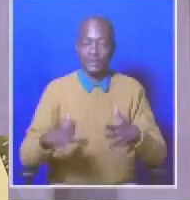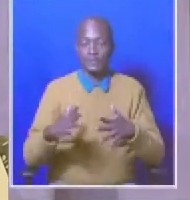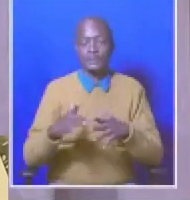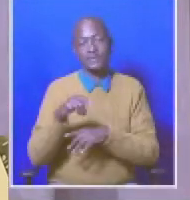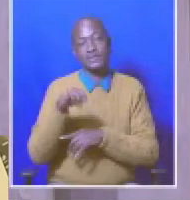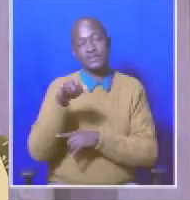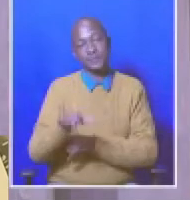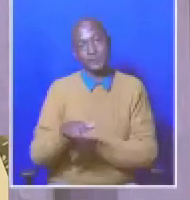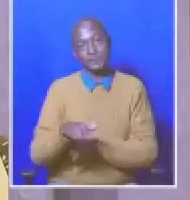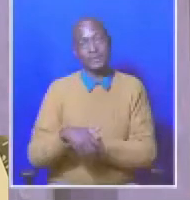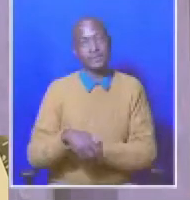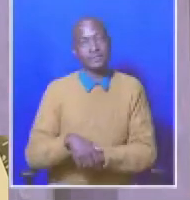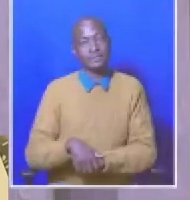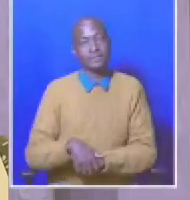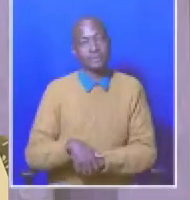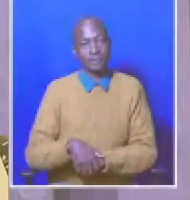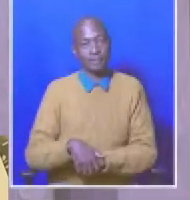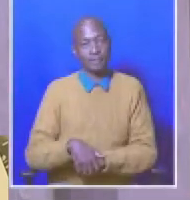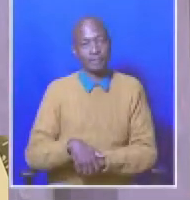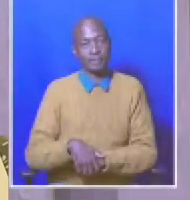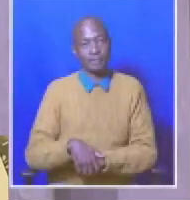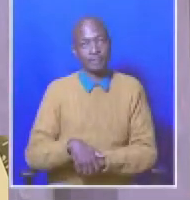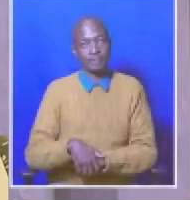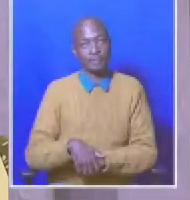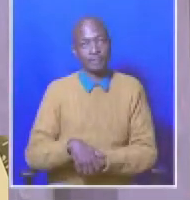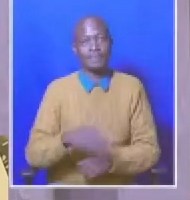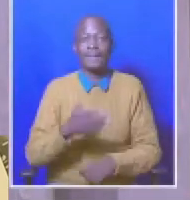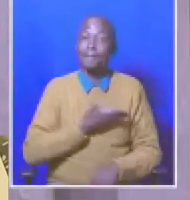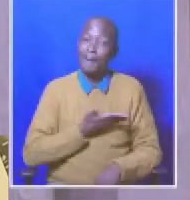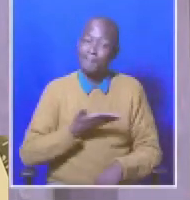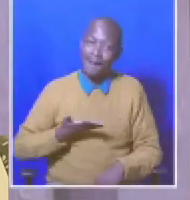Honorable Chairperson. Mama.